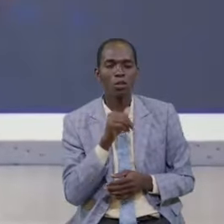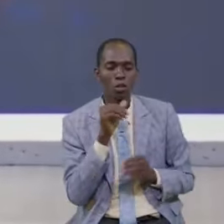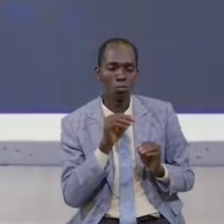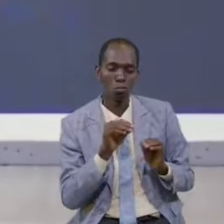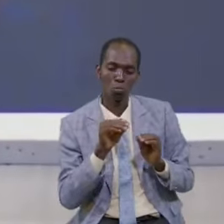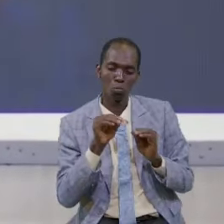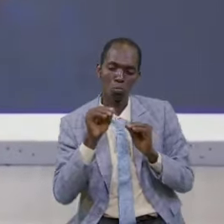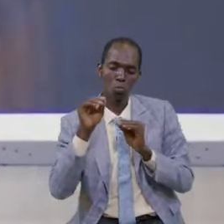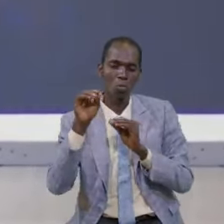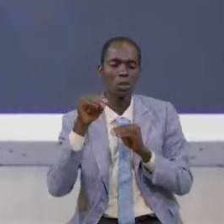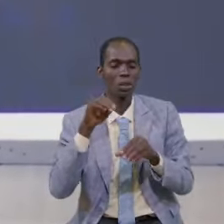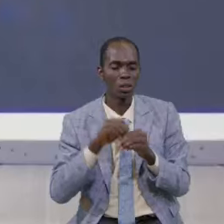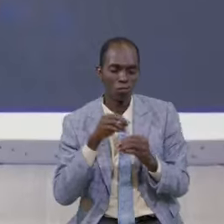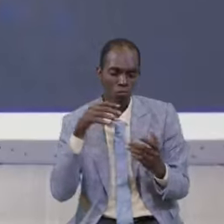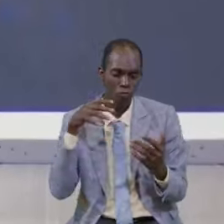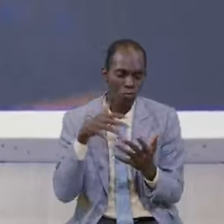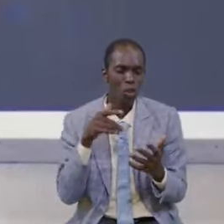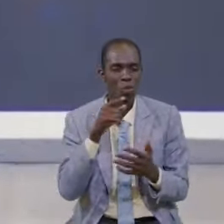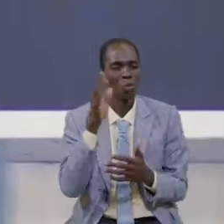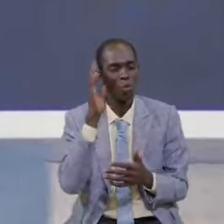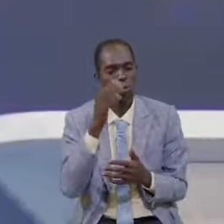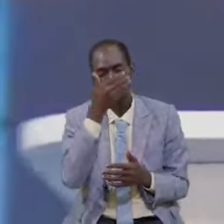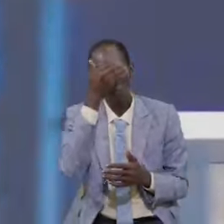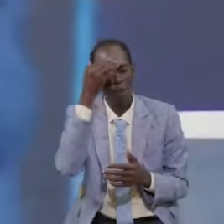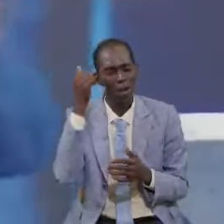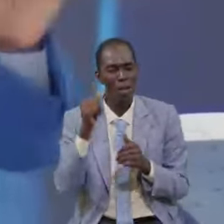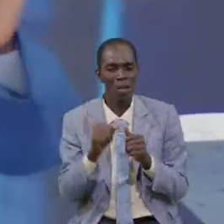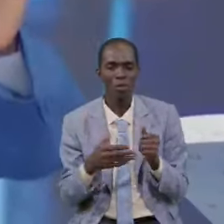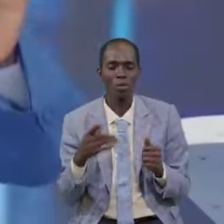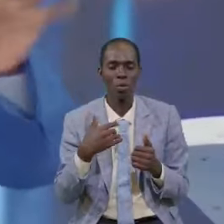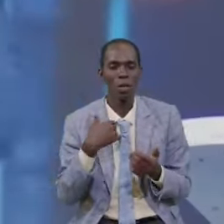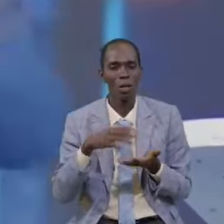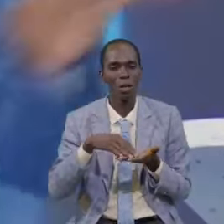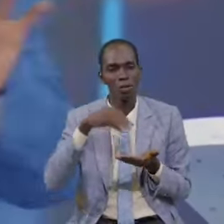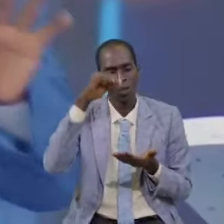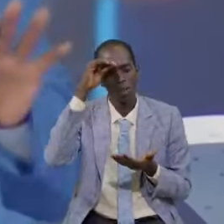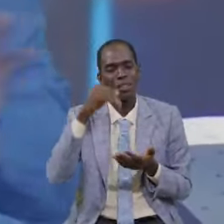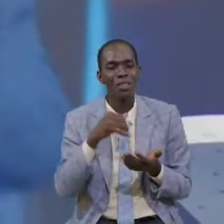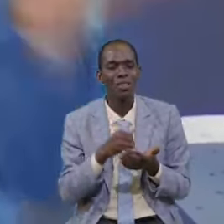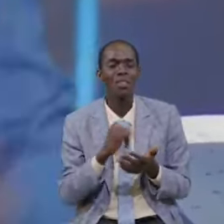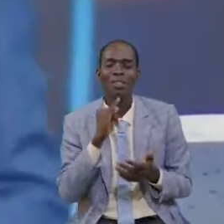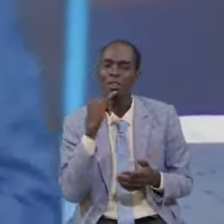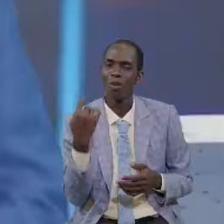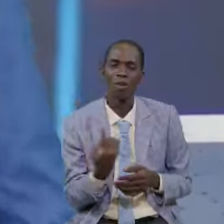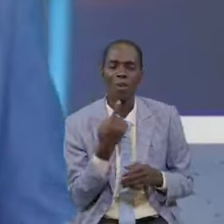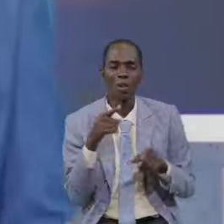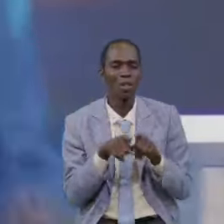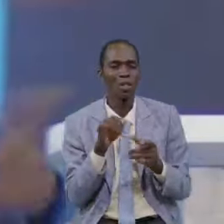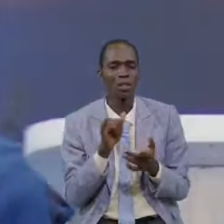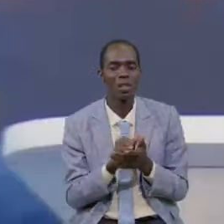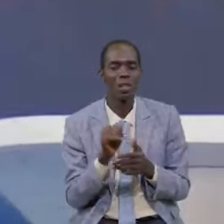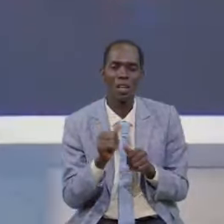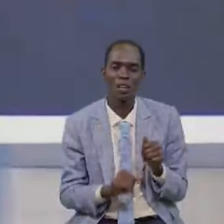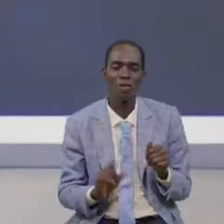going to forget everything you've learned. It's like that everywhere, in every place. Now, even